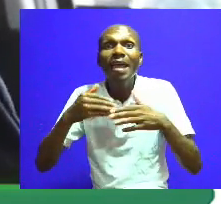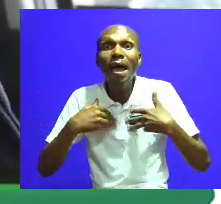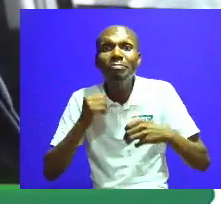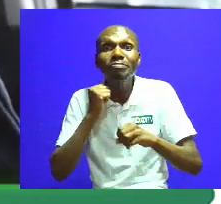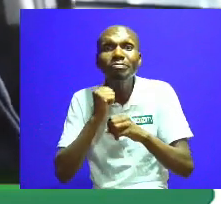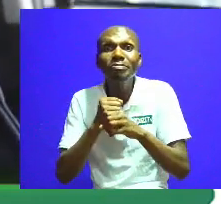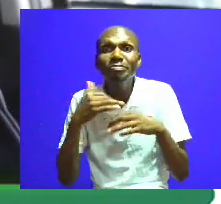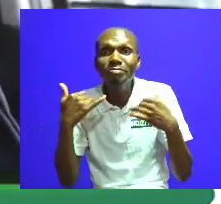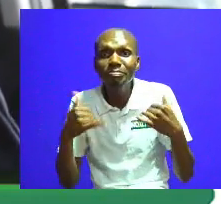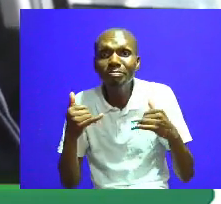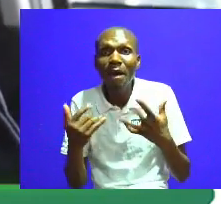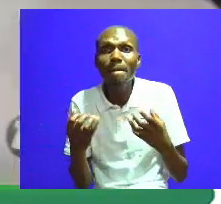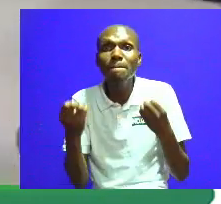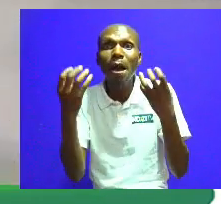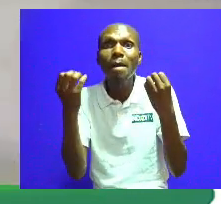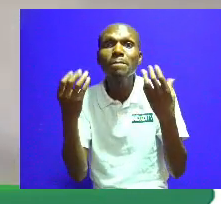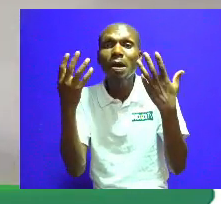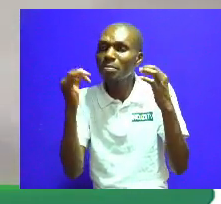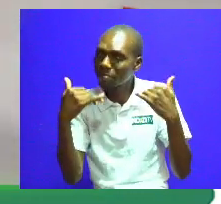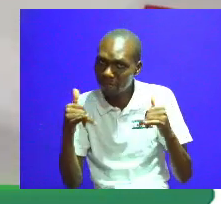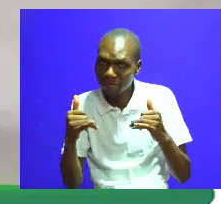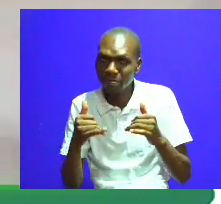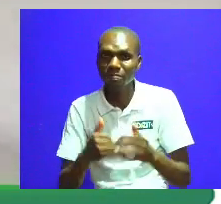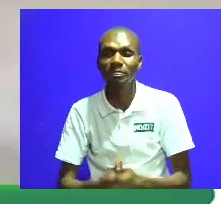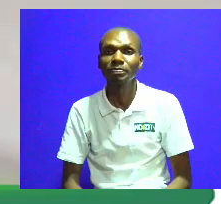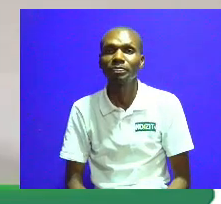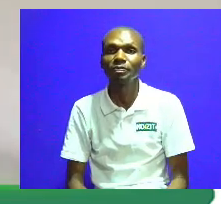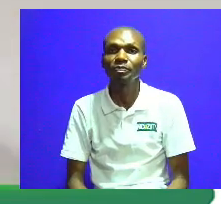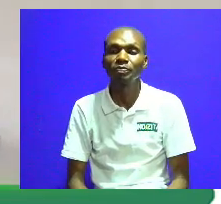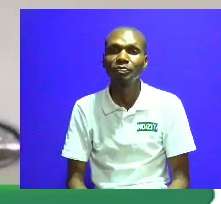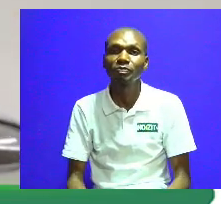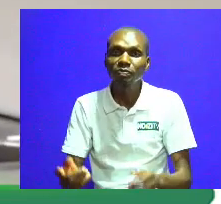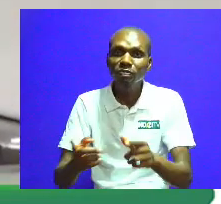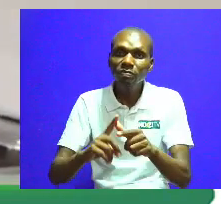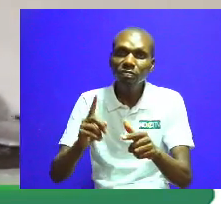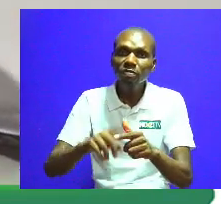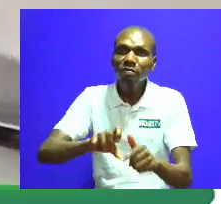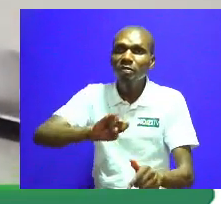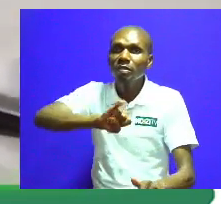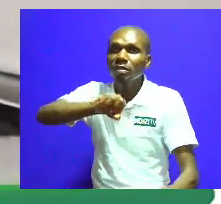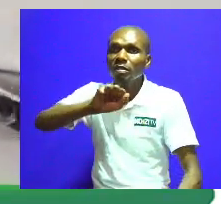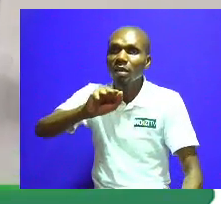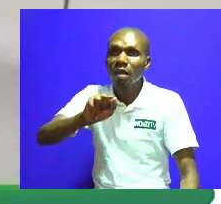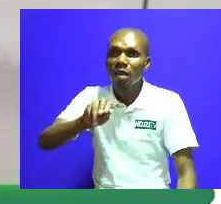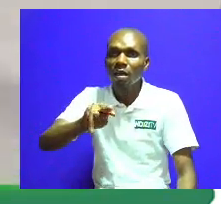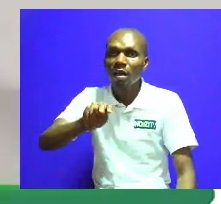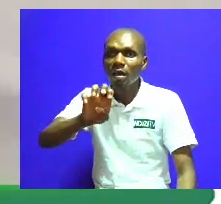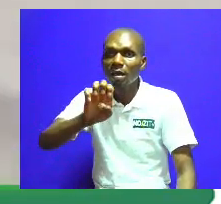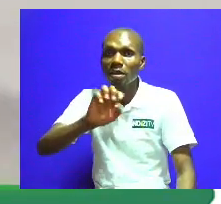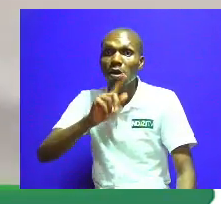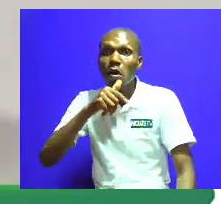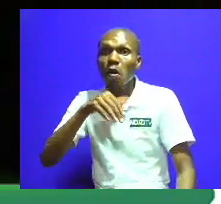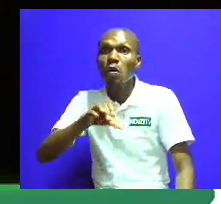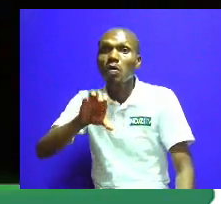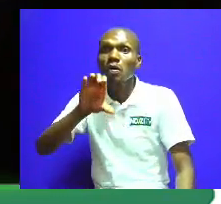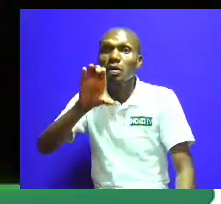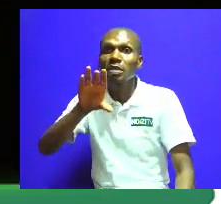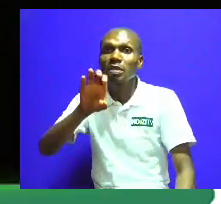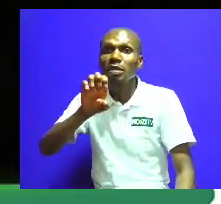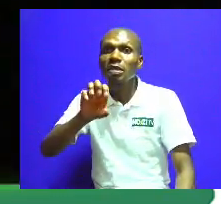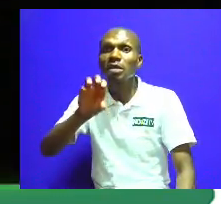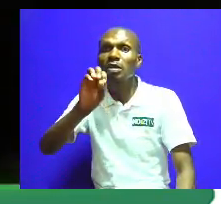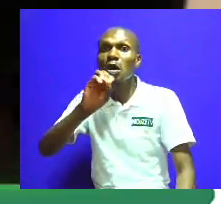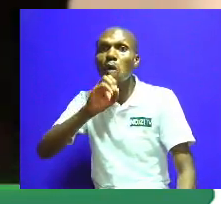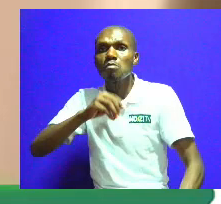any pollution to our environments. Jane Wanyama, omosi iyo wenye gitari ya Aga Khan, oyote nere tachinya gitari